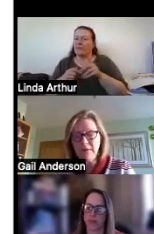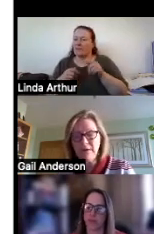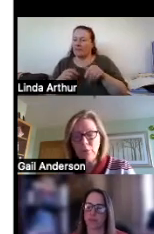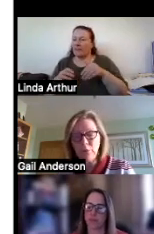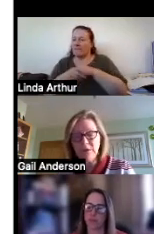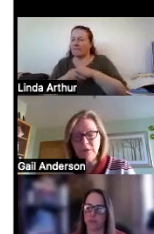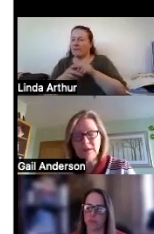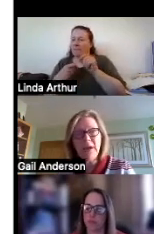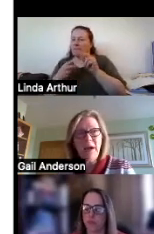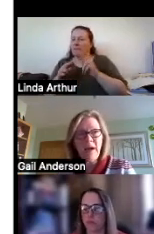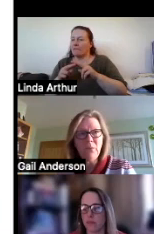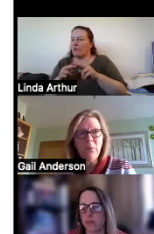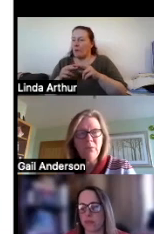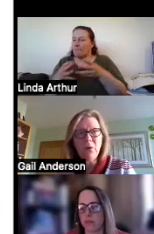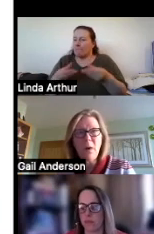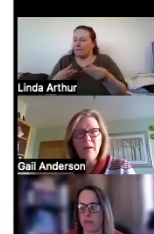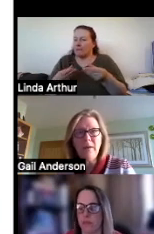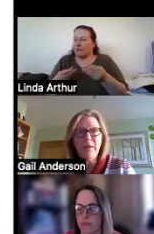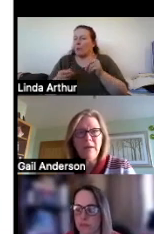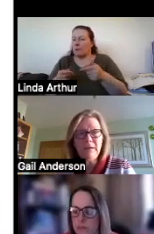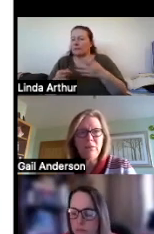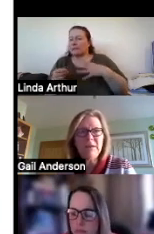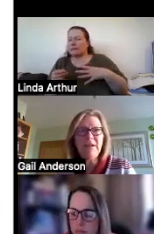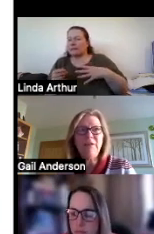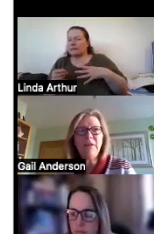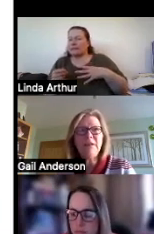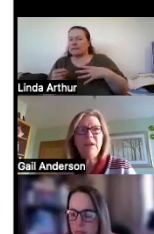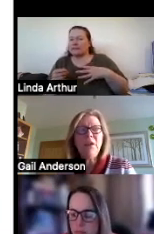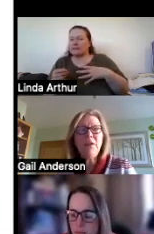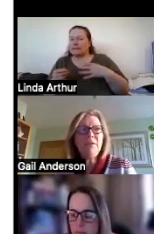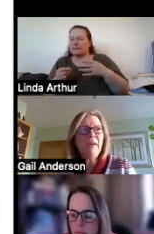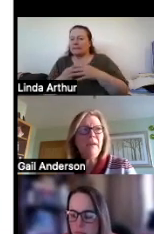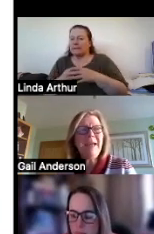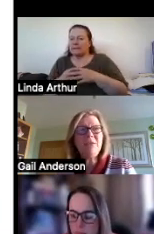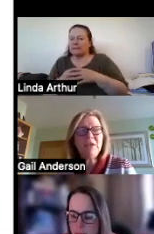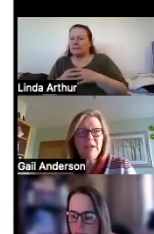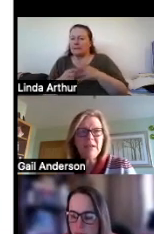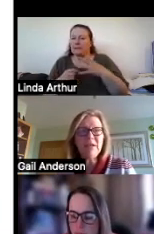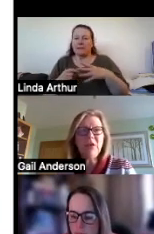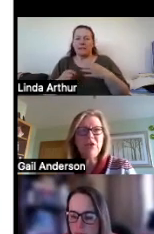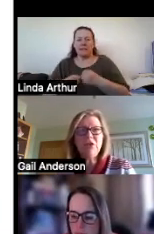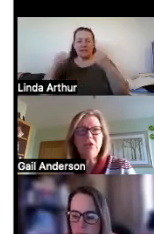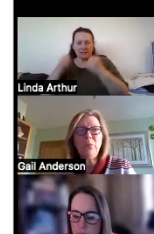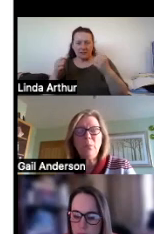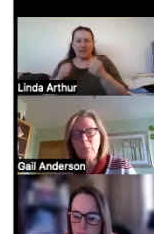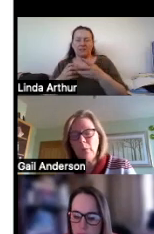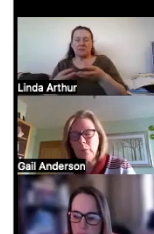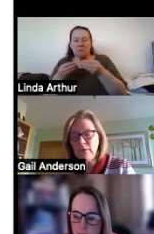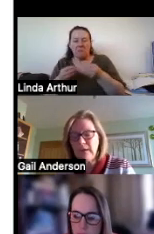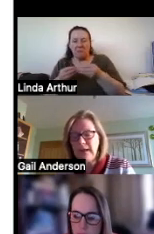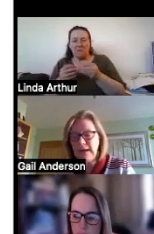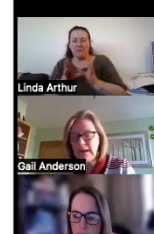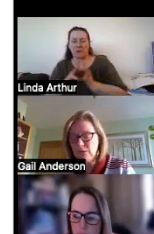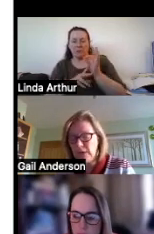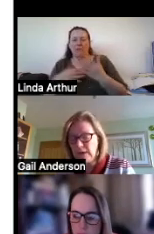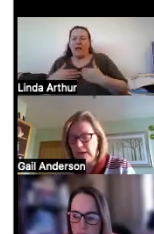those pelvic floor muscles and will require, you know, significant exercises as such to both improve